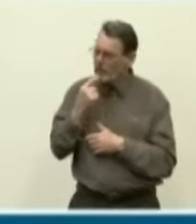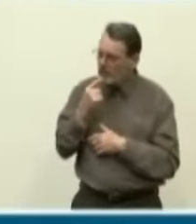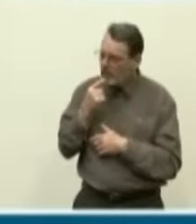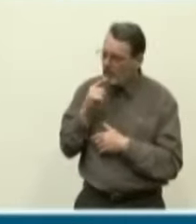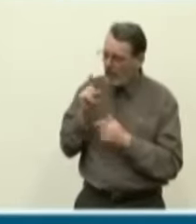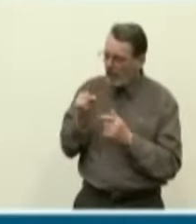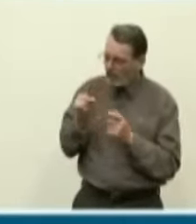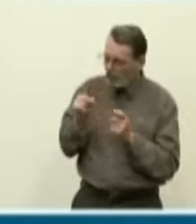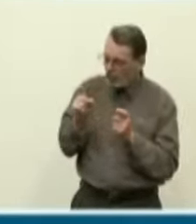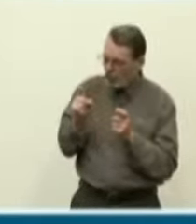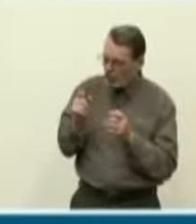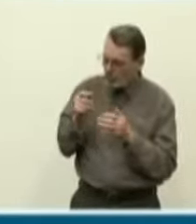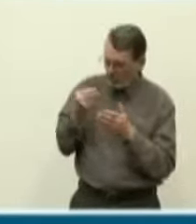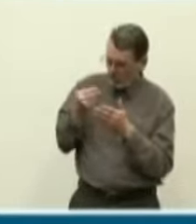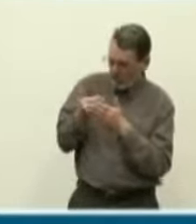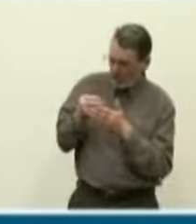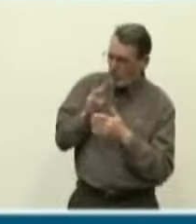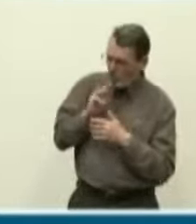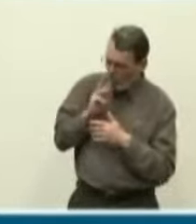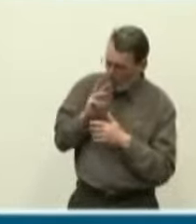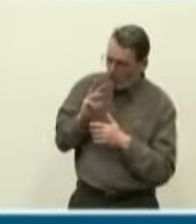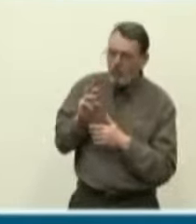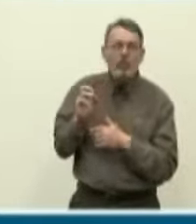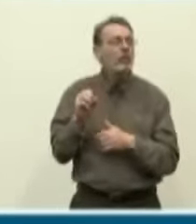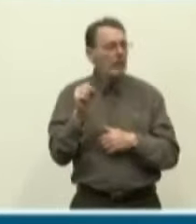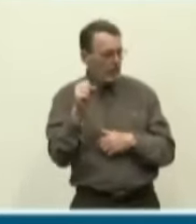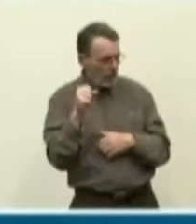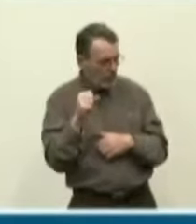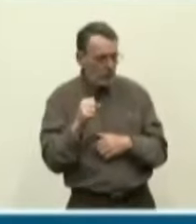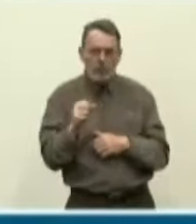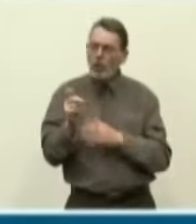water. Okay, that's right. Yeah. Okay, one second.